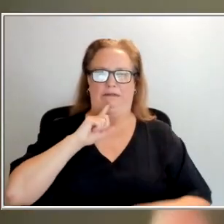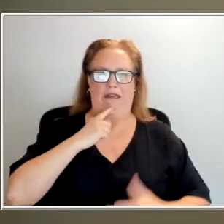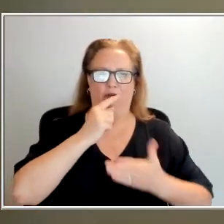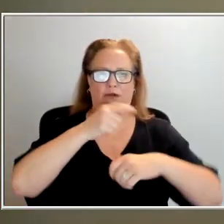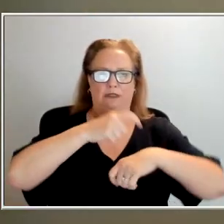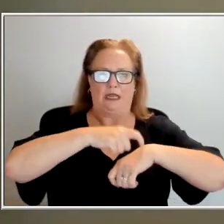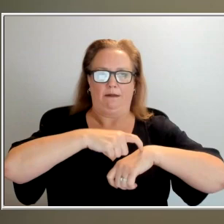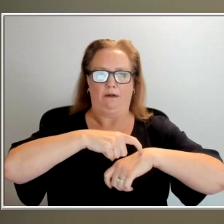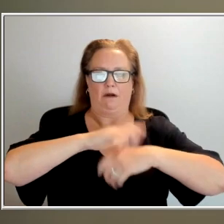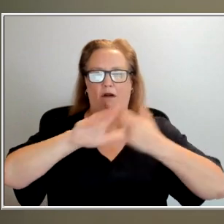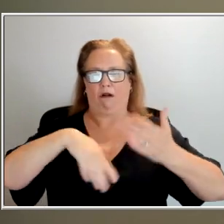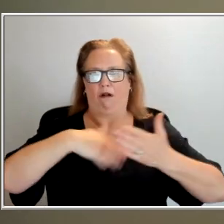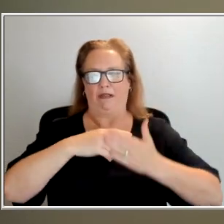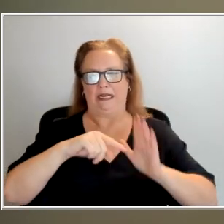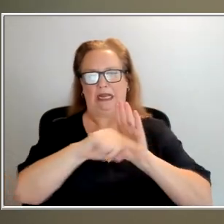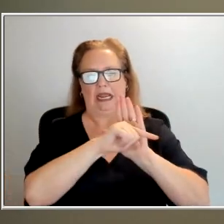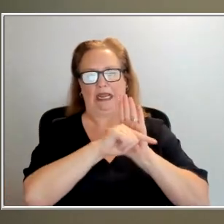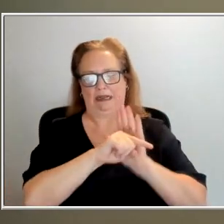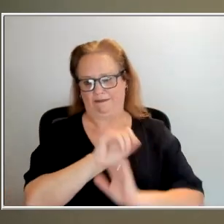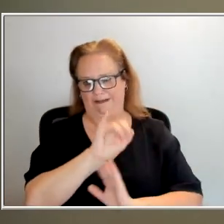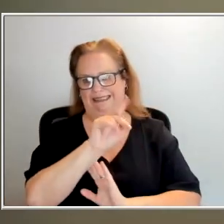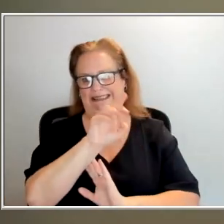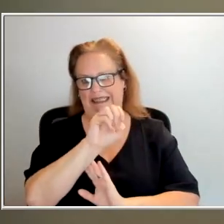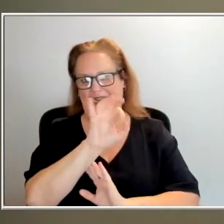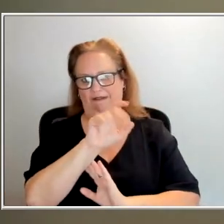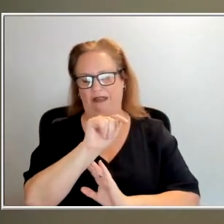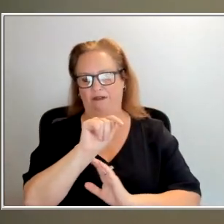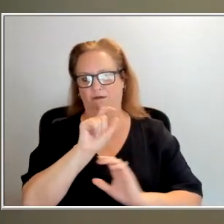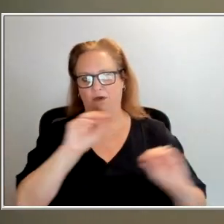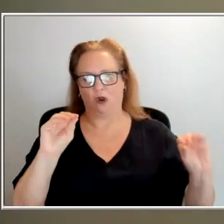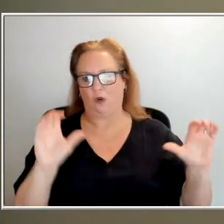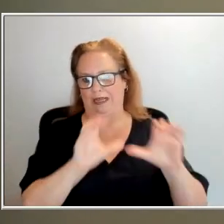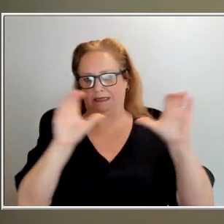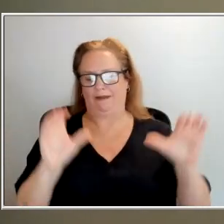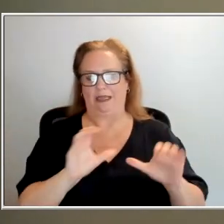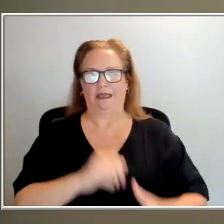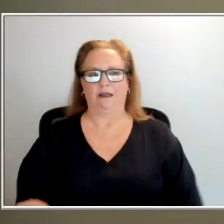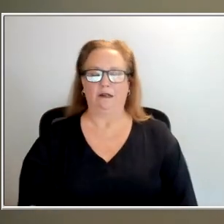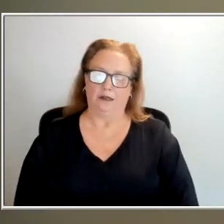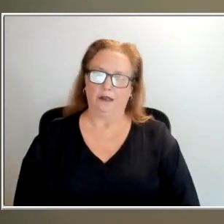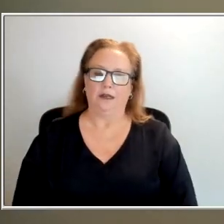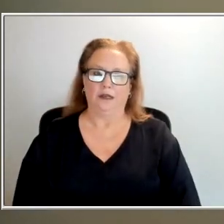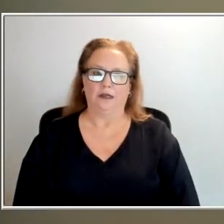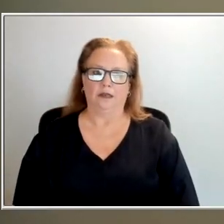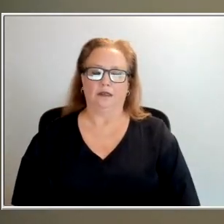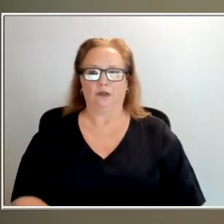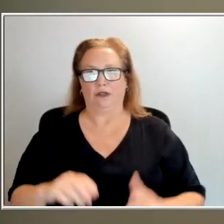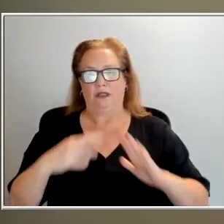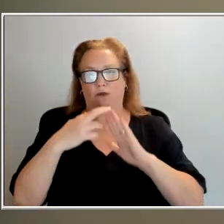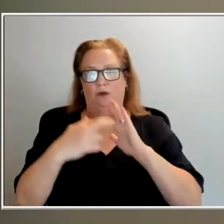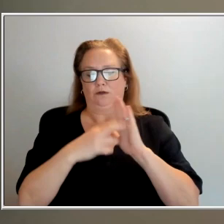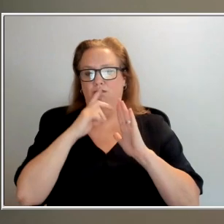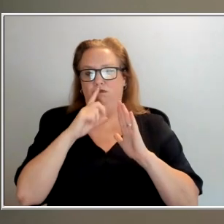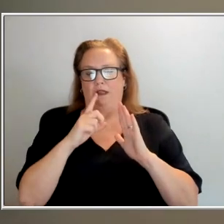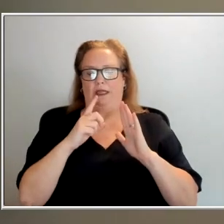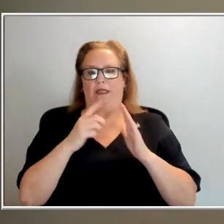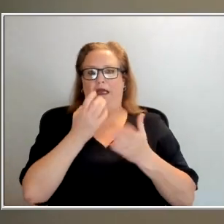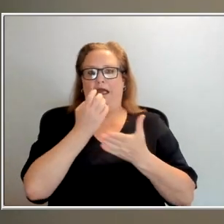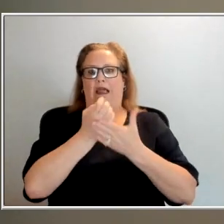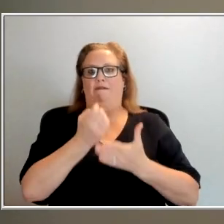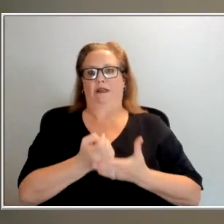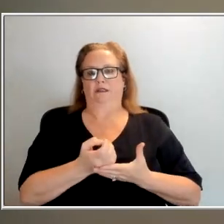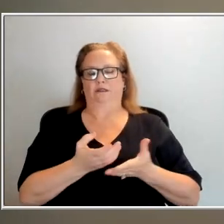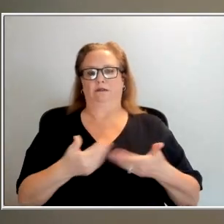all of the detrimental side effects that come from inactivity, right? And so these guidelines really took the evidence